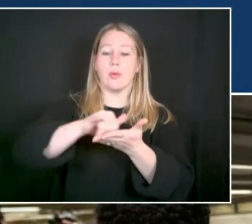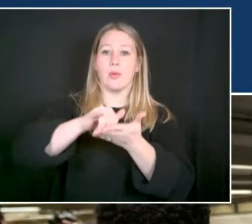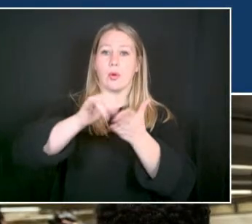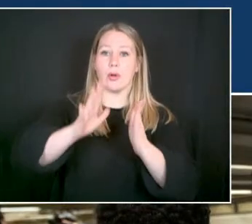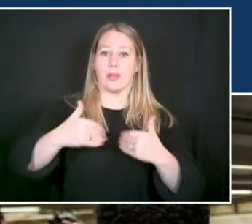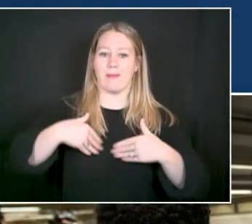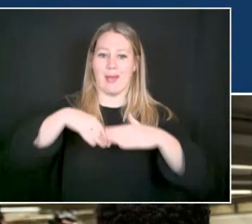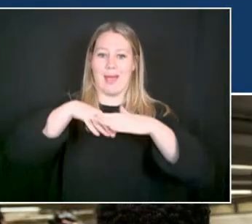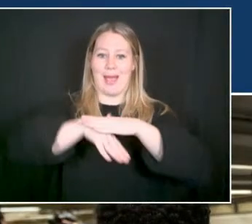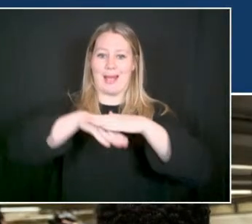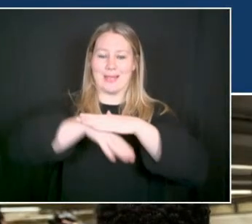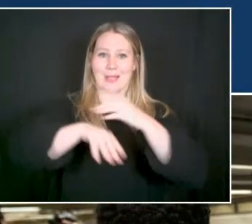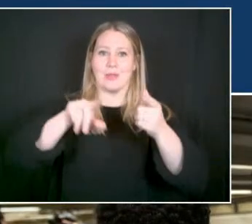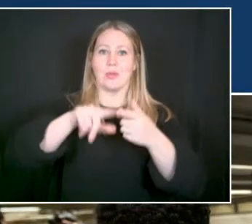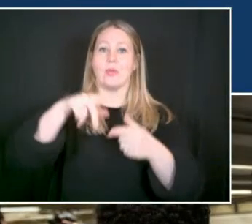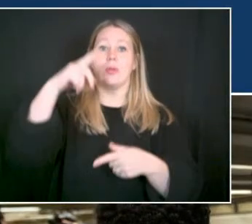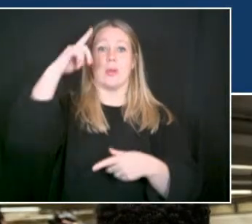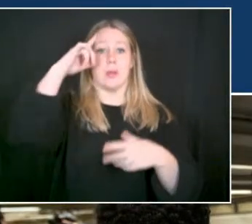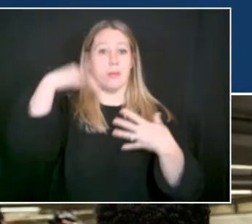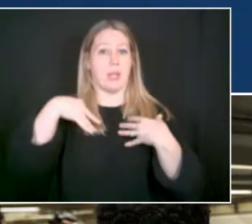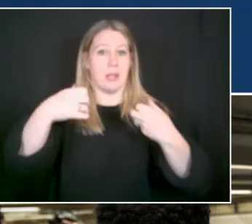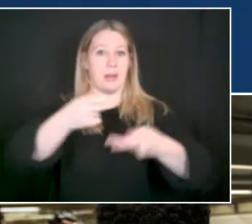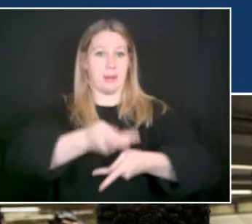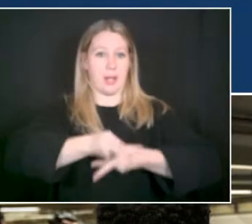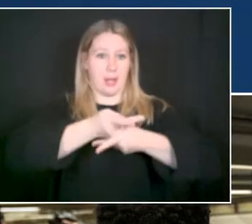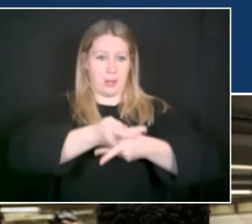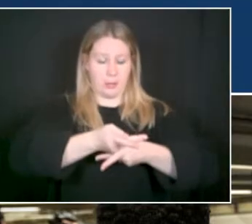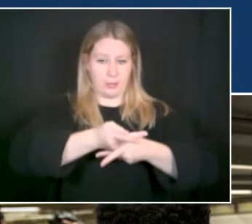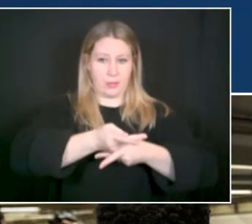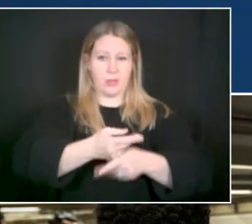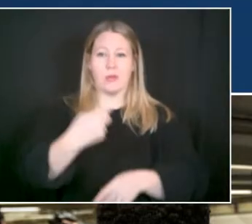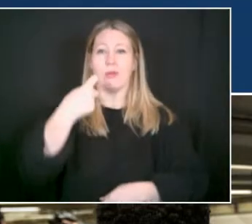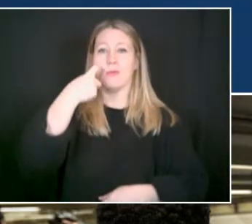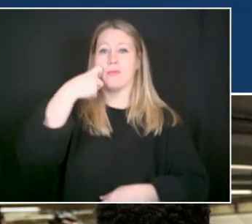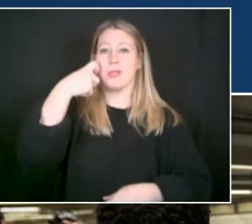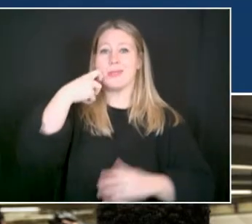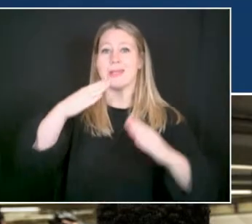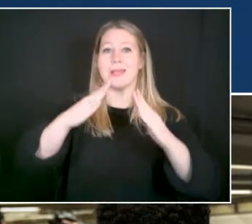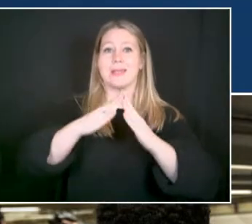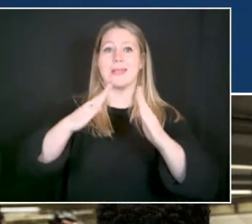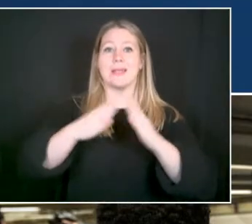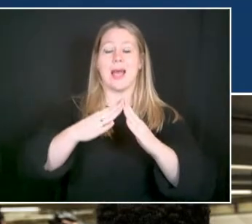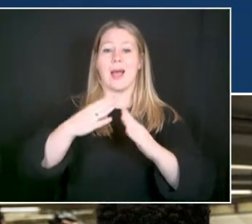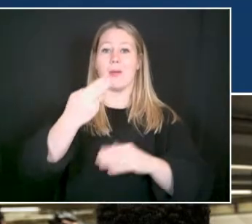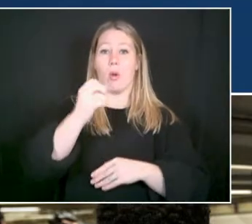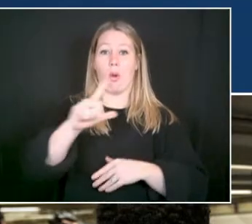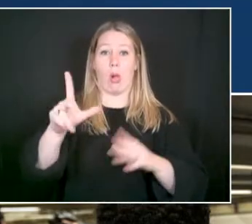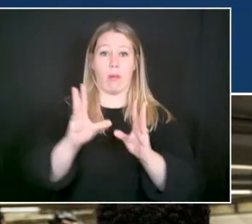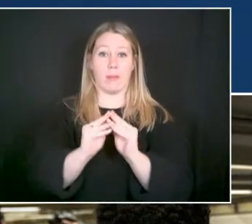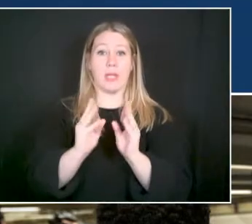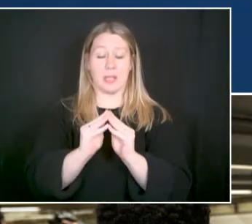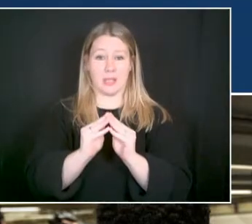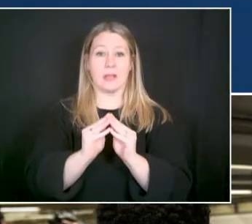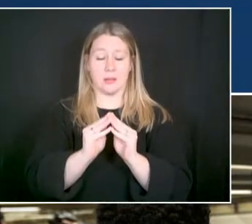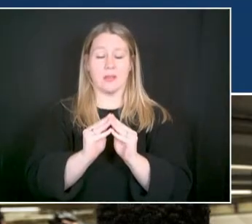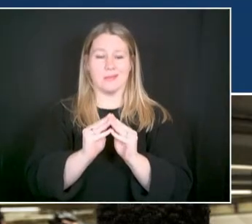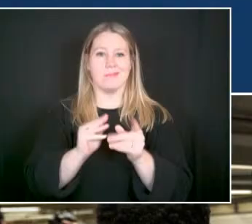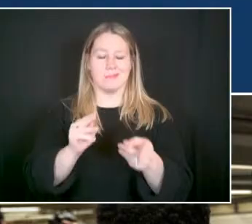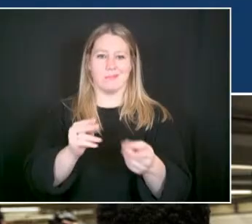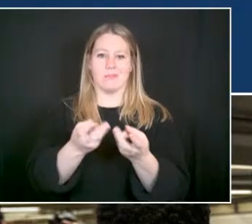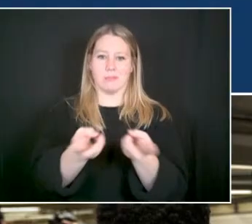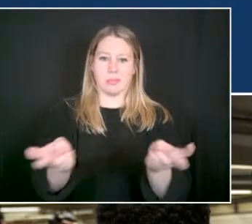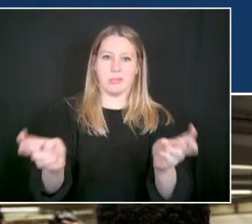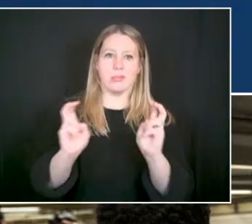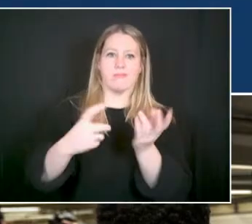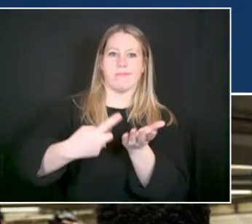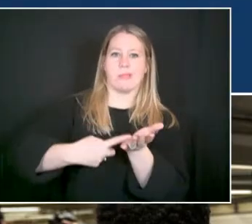the town hall meeting, people talked about mental health, and it seemed like after COVID, it's just been something that has really